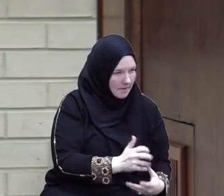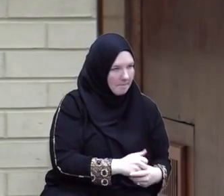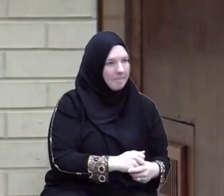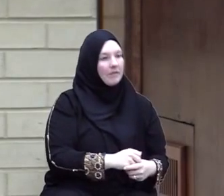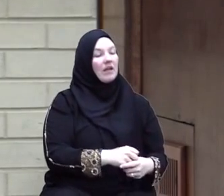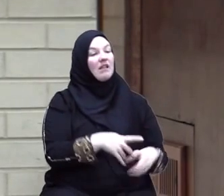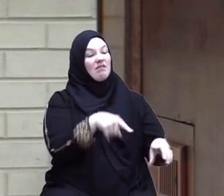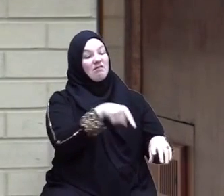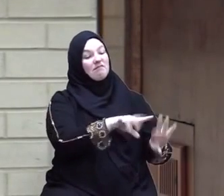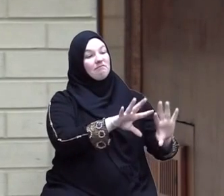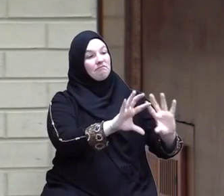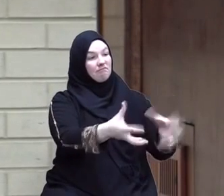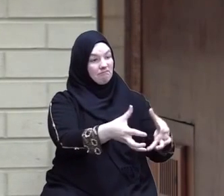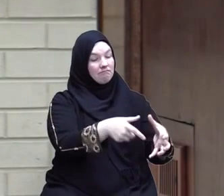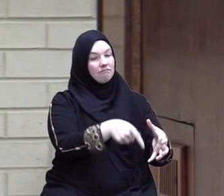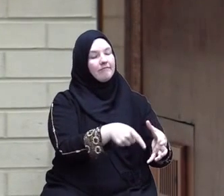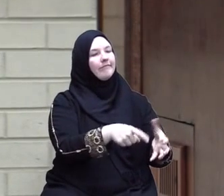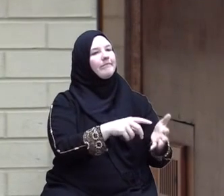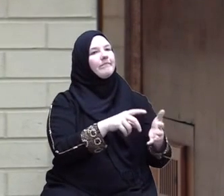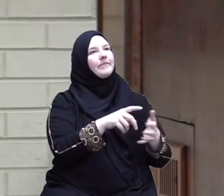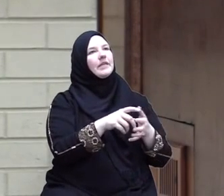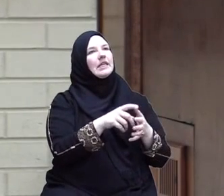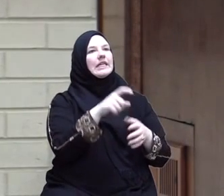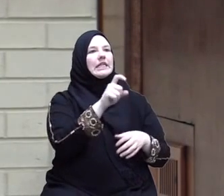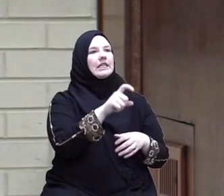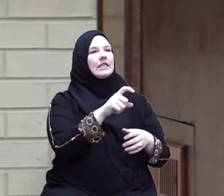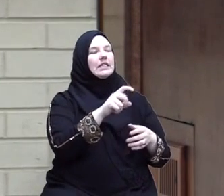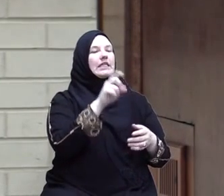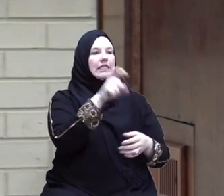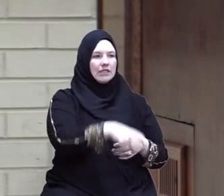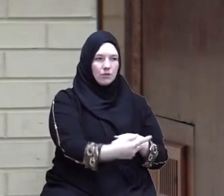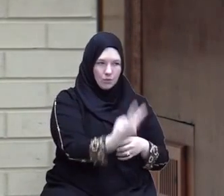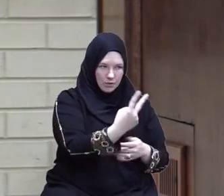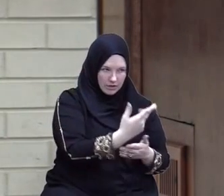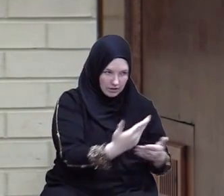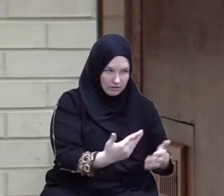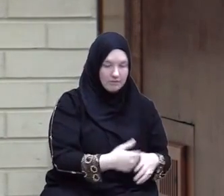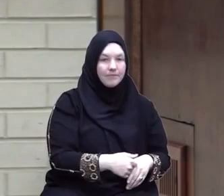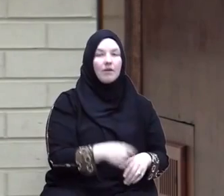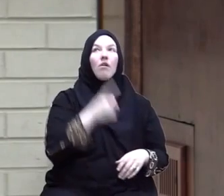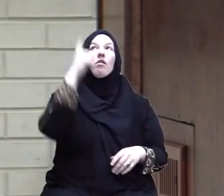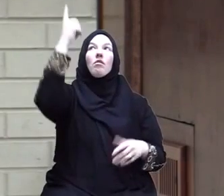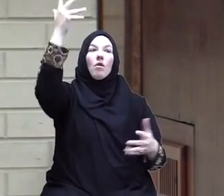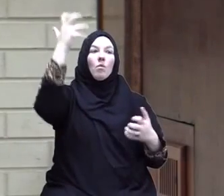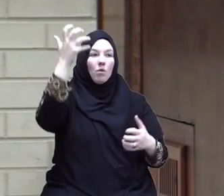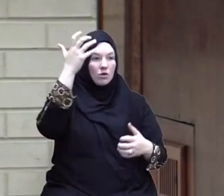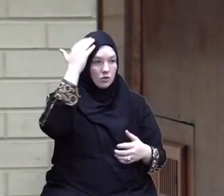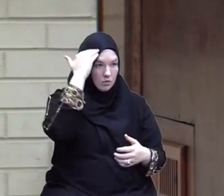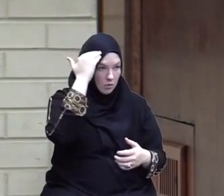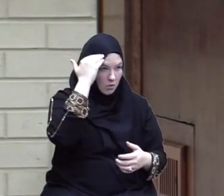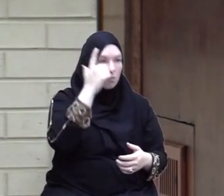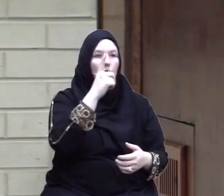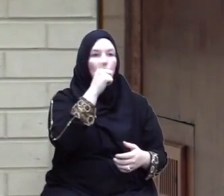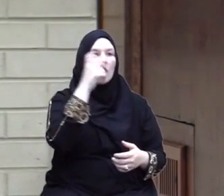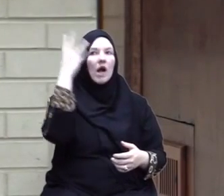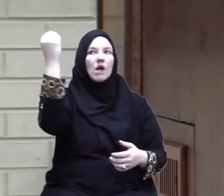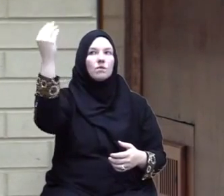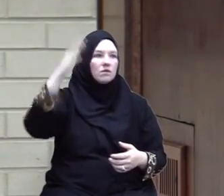This classification means two things. Number one, Allah wants you to know who's out there around